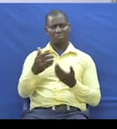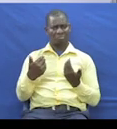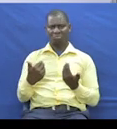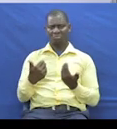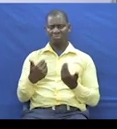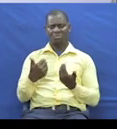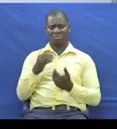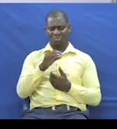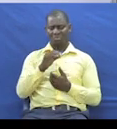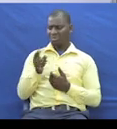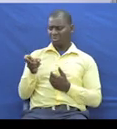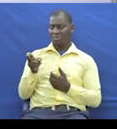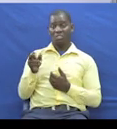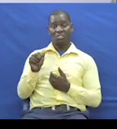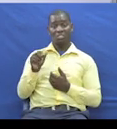no charge.